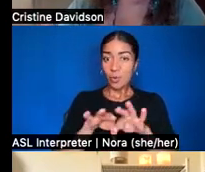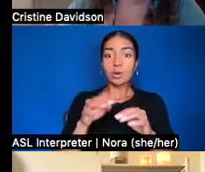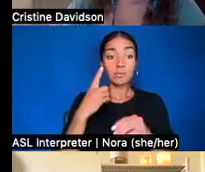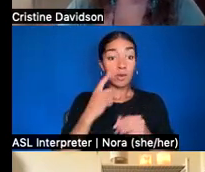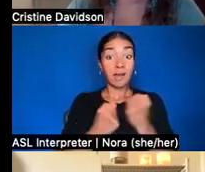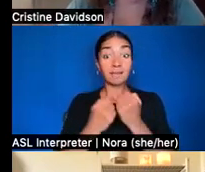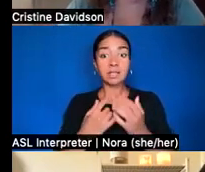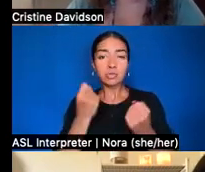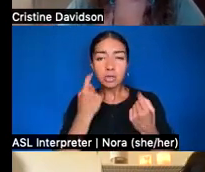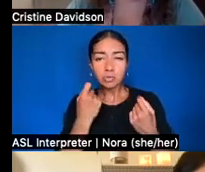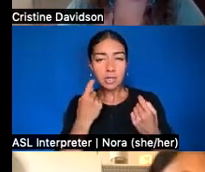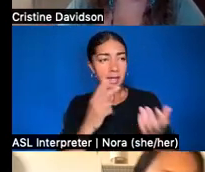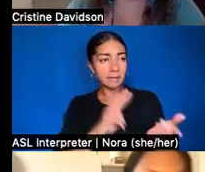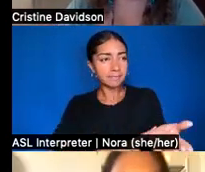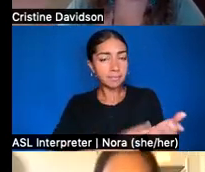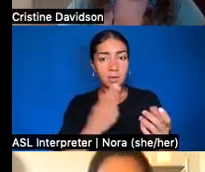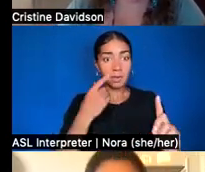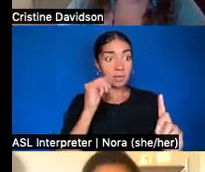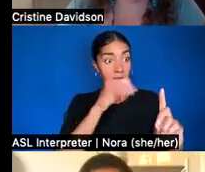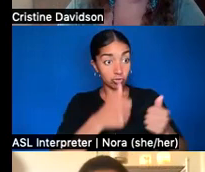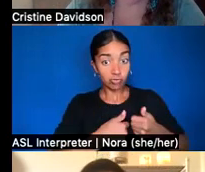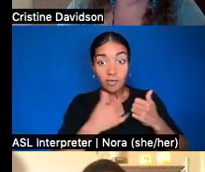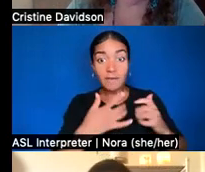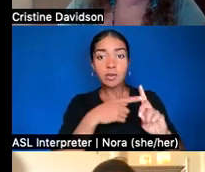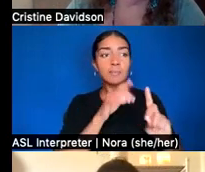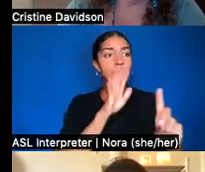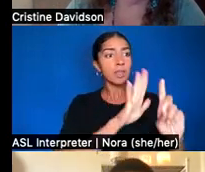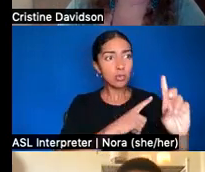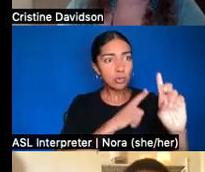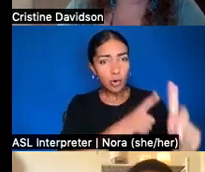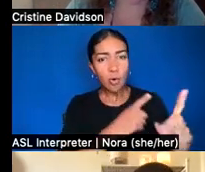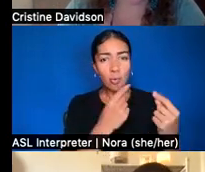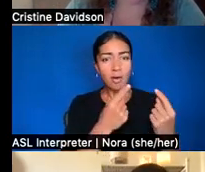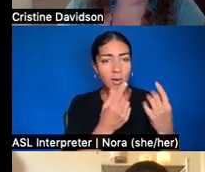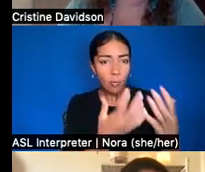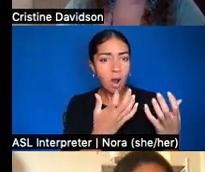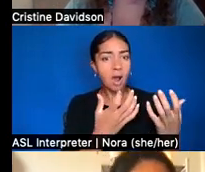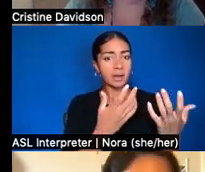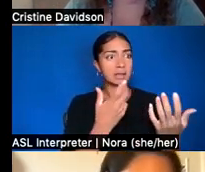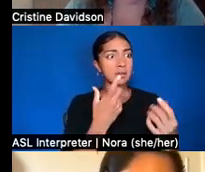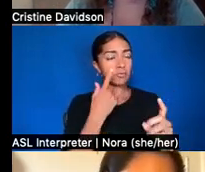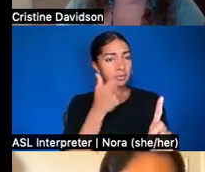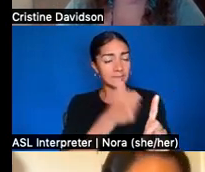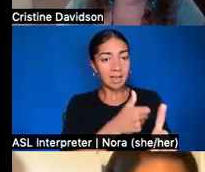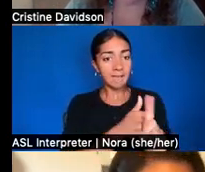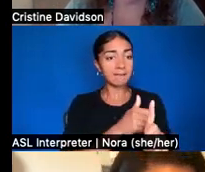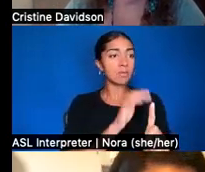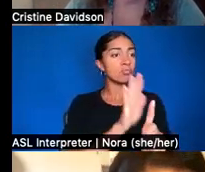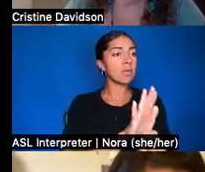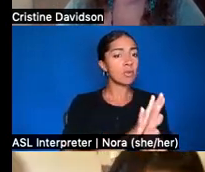help them move towards healing and towards being a whole person? It's going to look different for everybody,